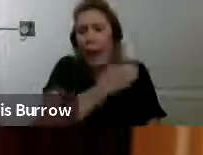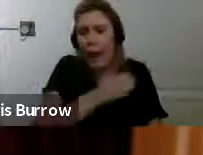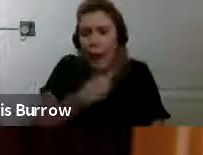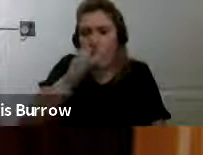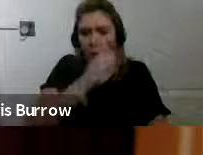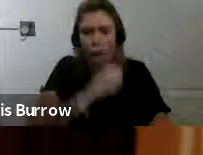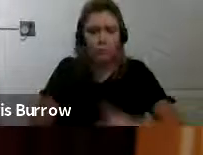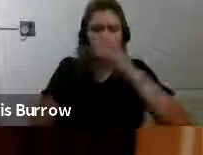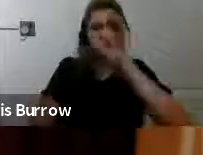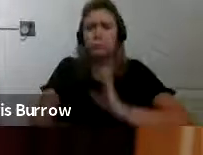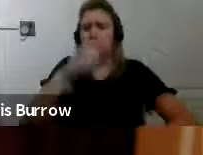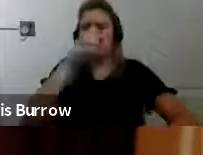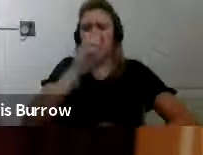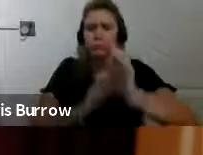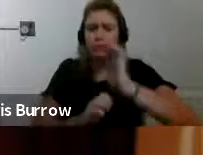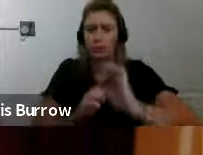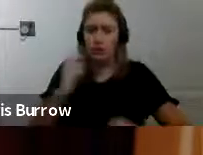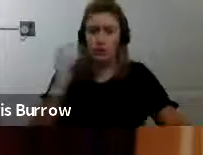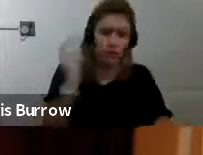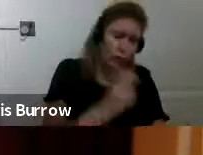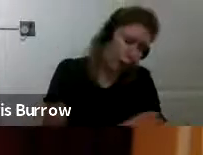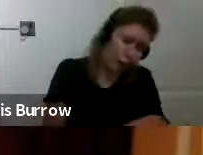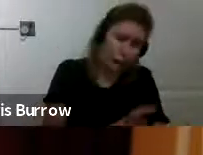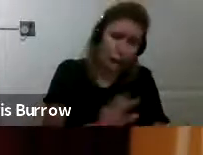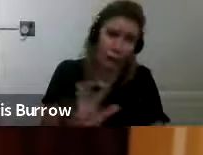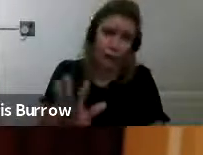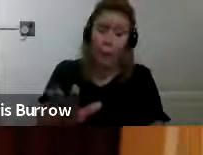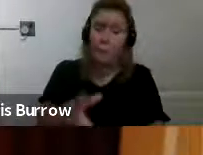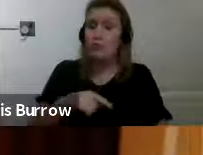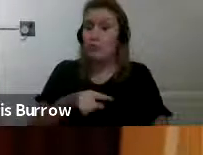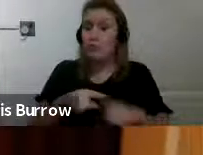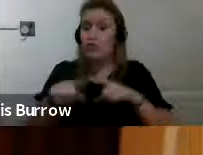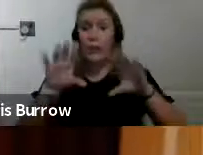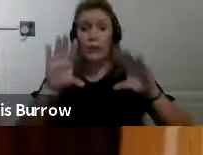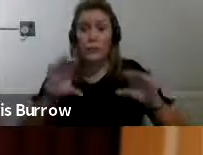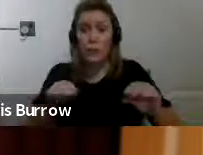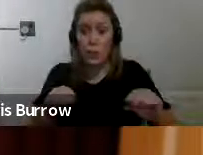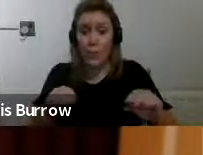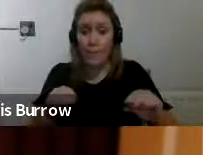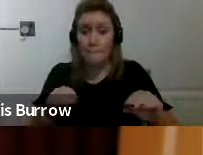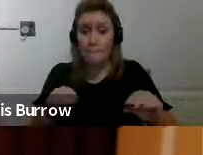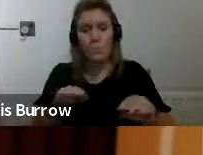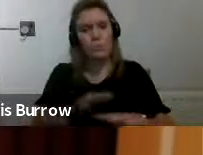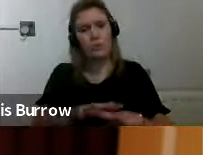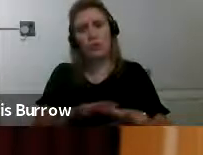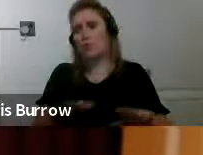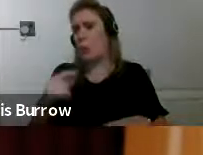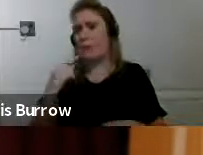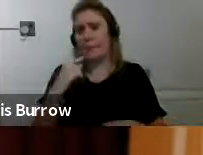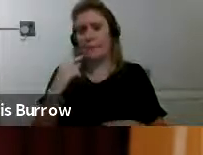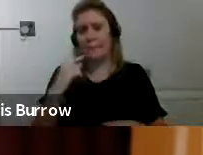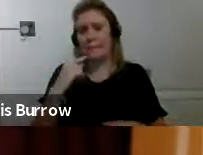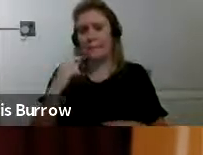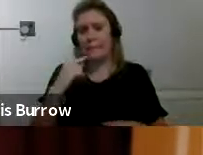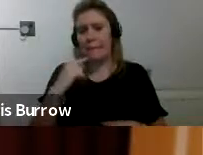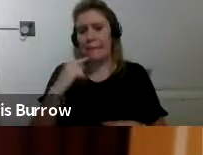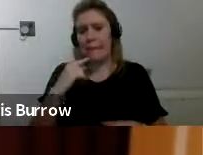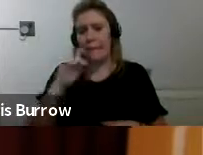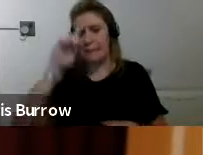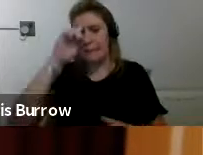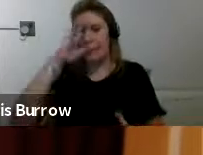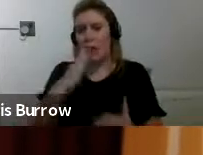I tried to stop, it wasn't easy, but I decided to change and work with young people